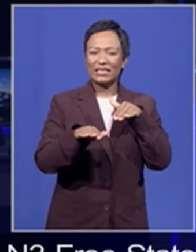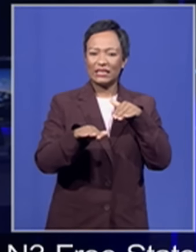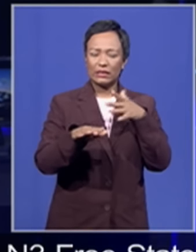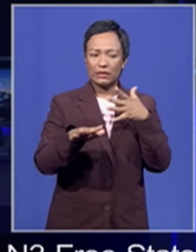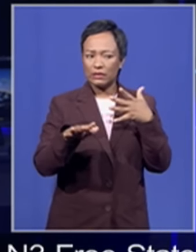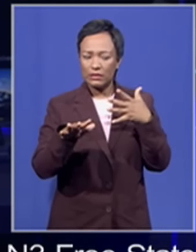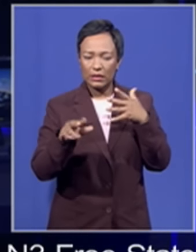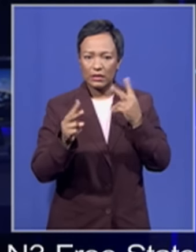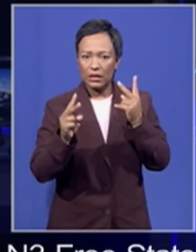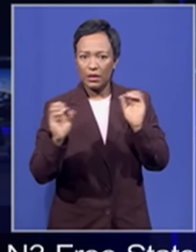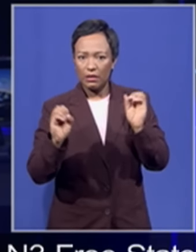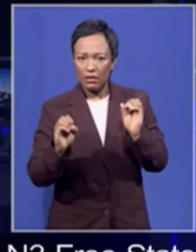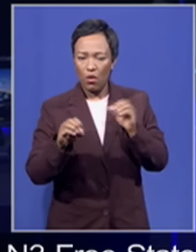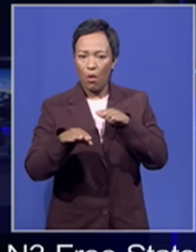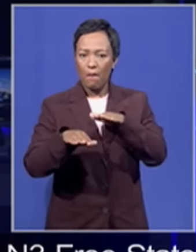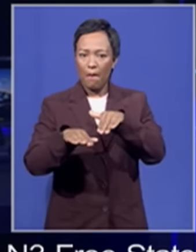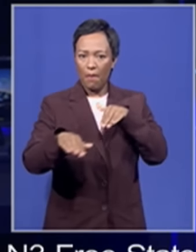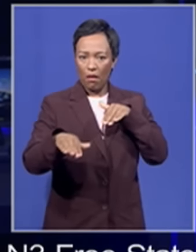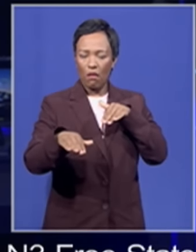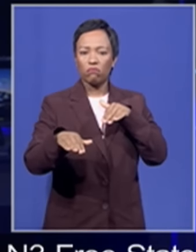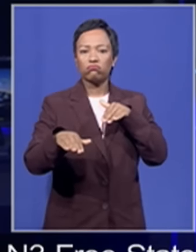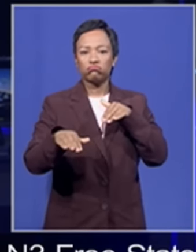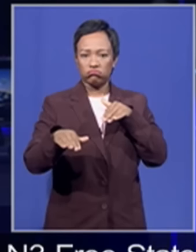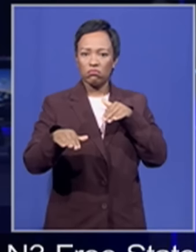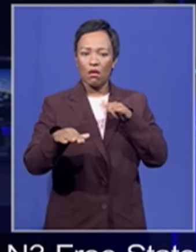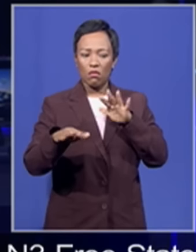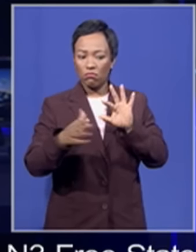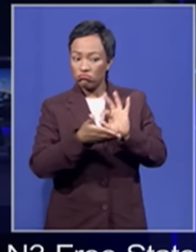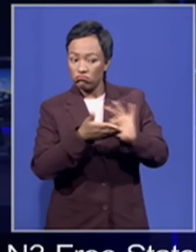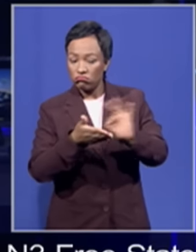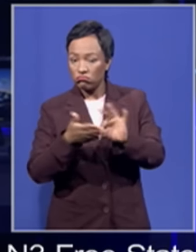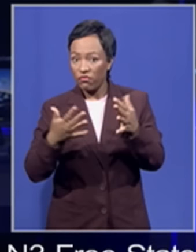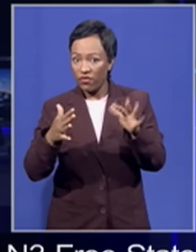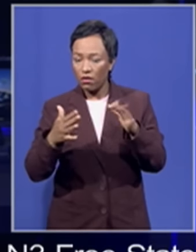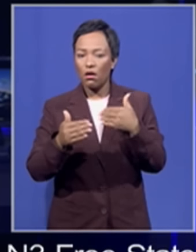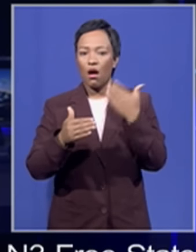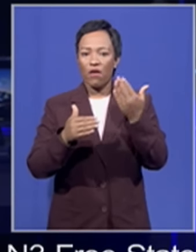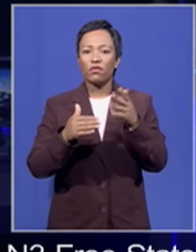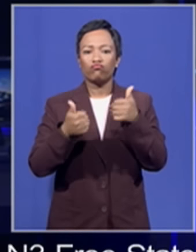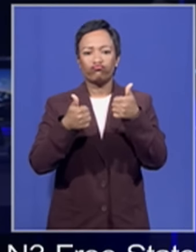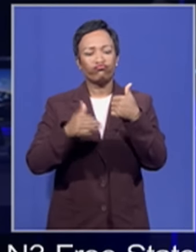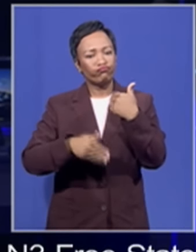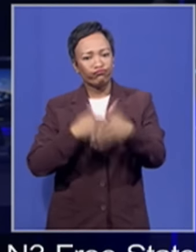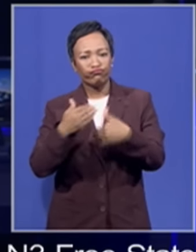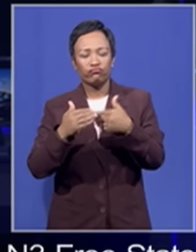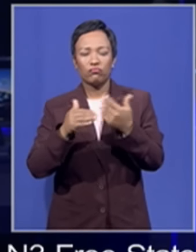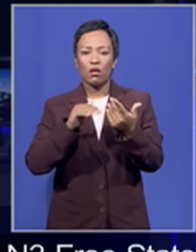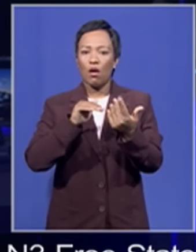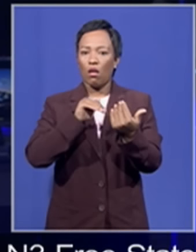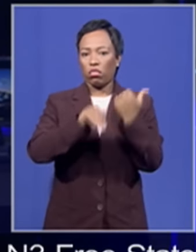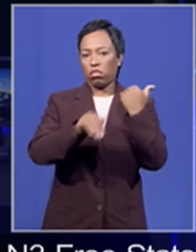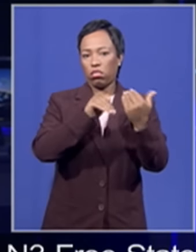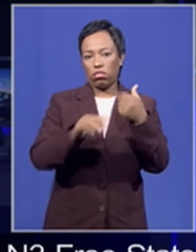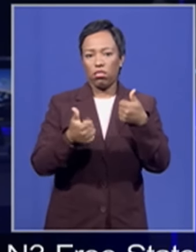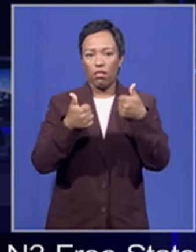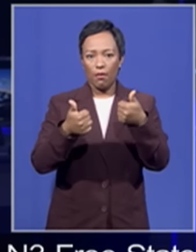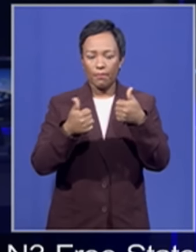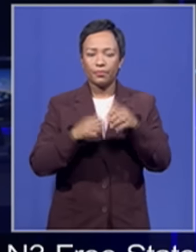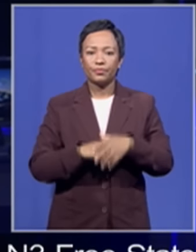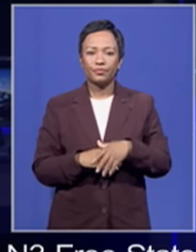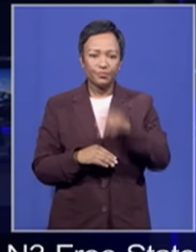ile ha hlekwa malwanlwahla mme phallo ya sephethephethe ya kgutlela setlwaeding. Ka olele sepolesa se ile sa